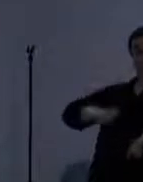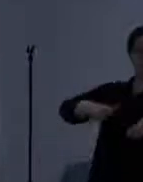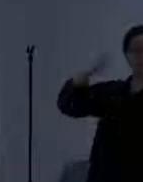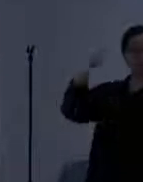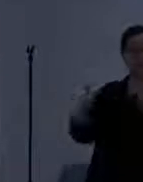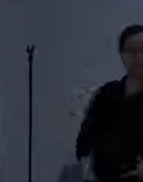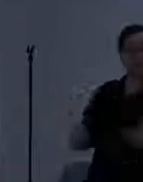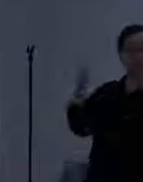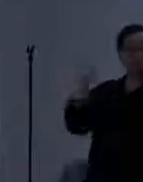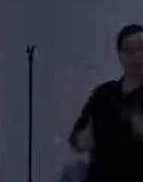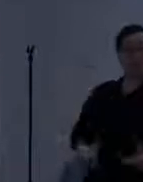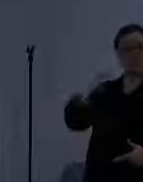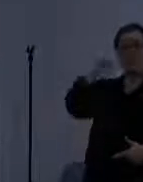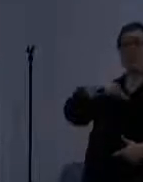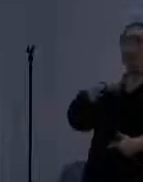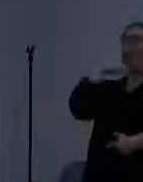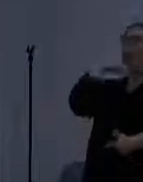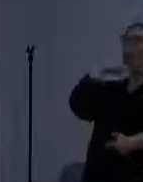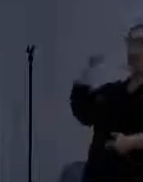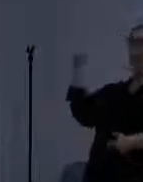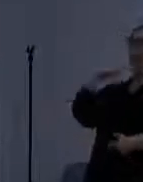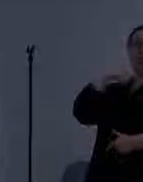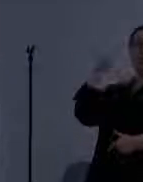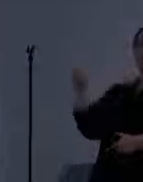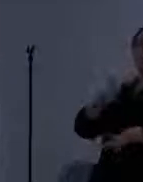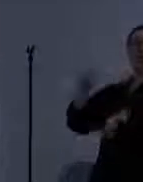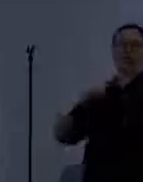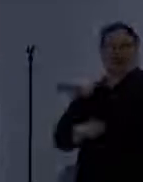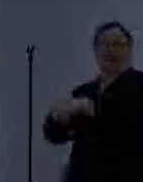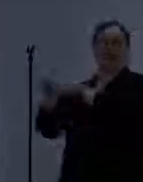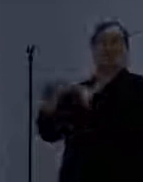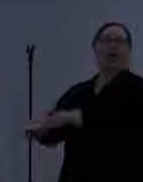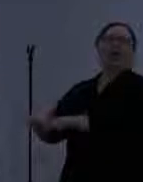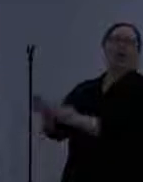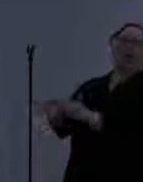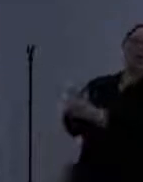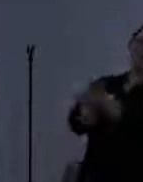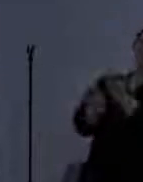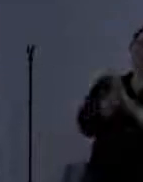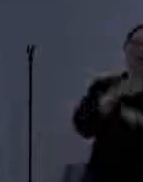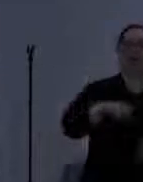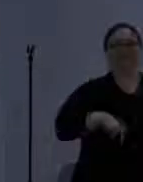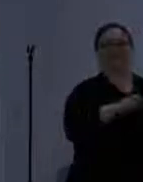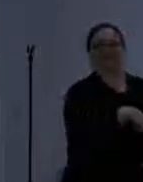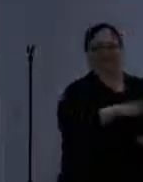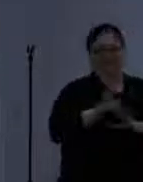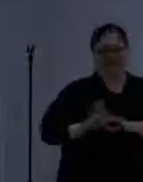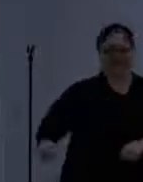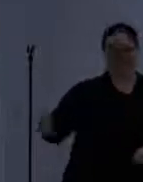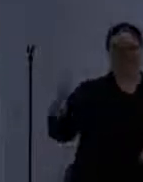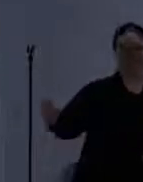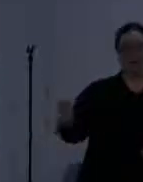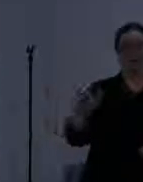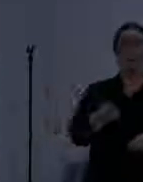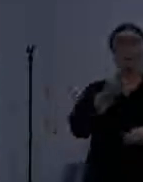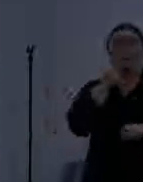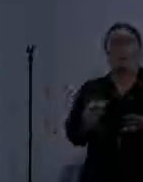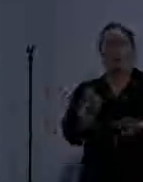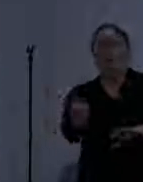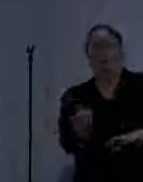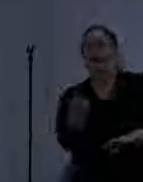reporting restrictive practices is to try and get that shift to having positive behaviour plans in place,